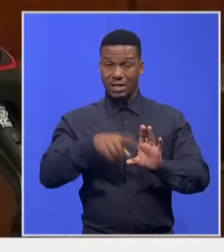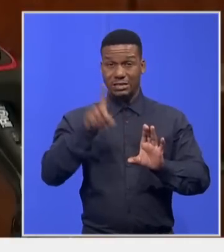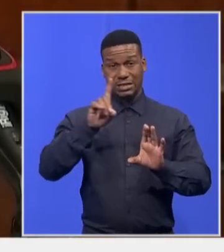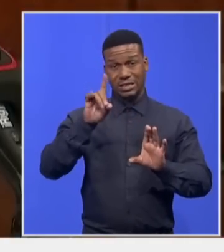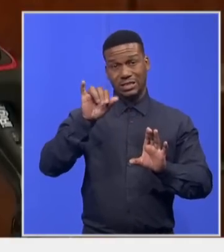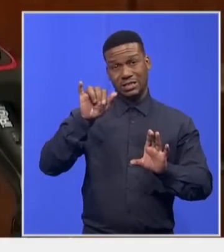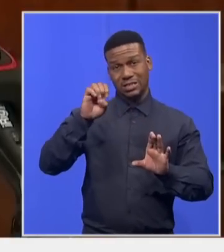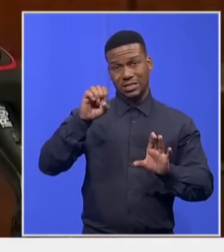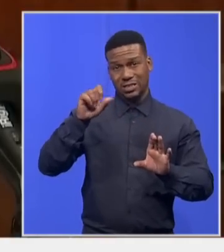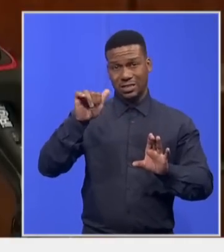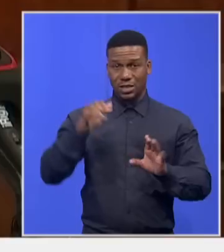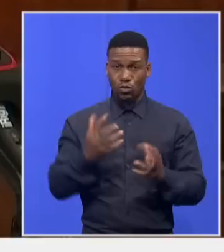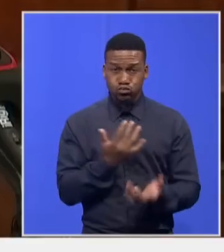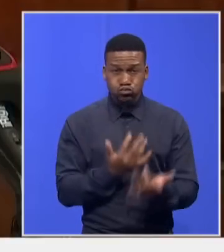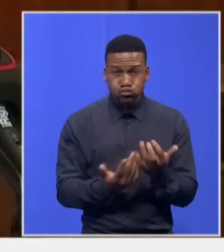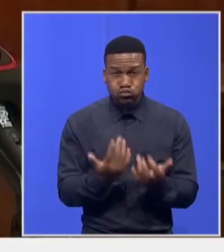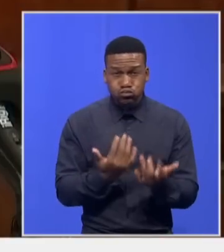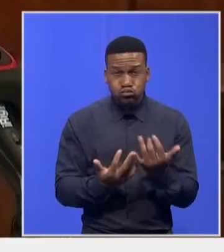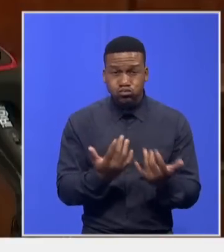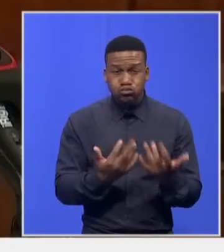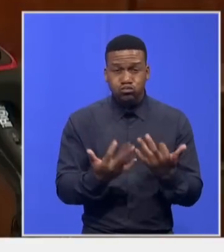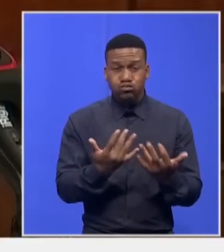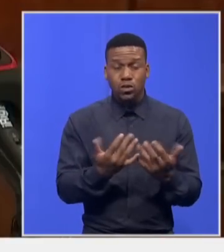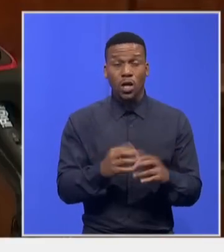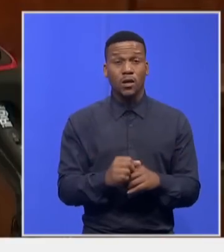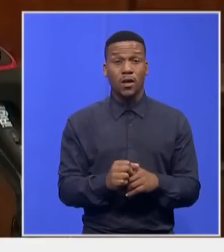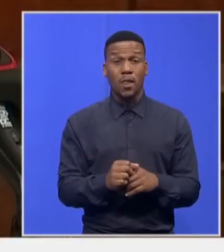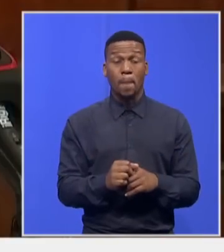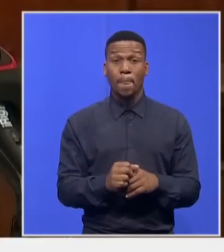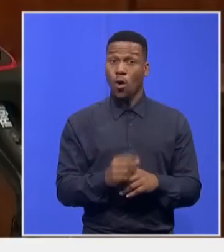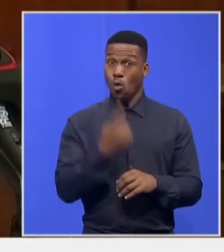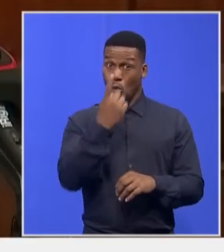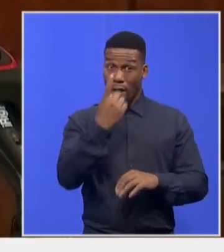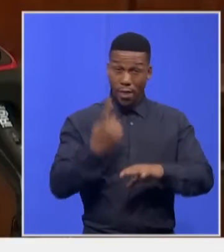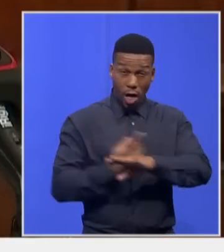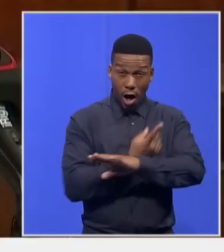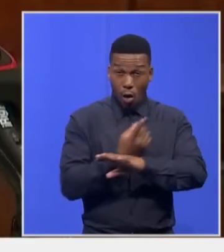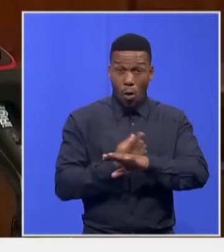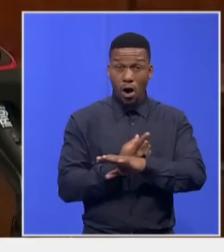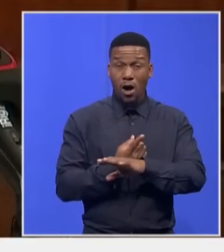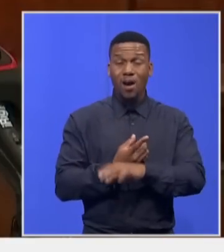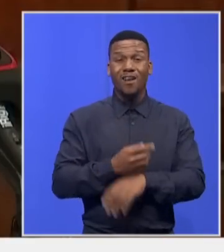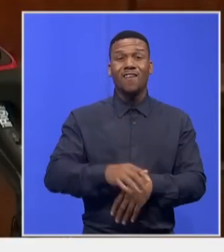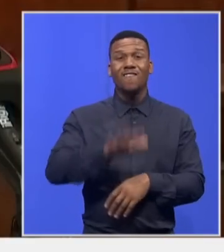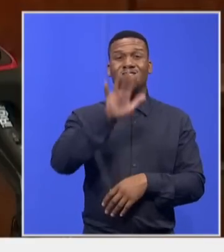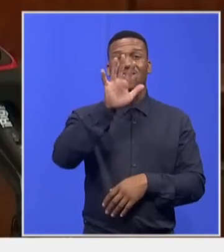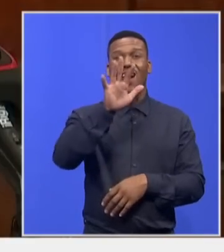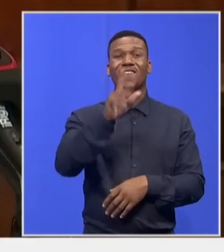per hour, you consume about 45,000 liters.